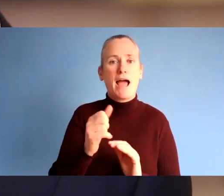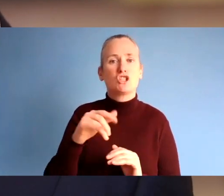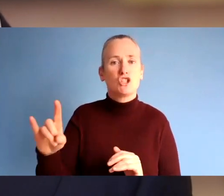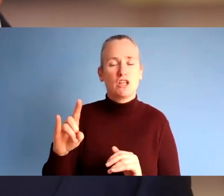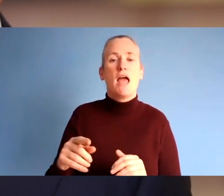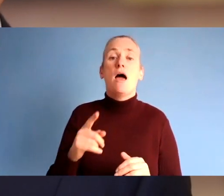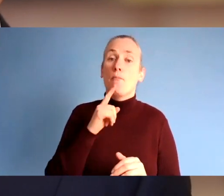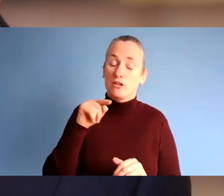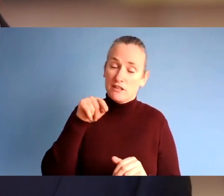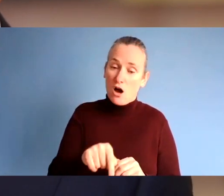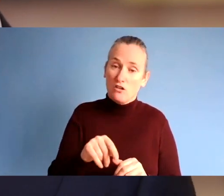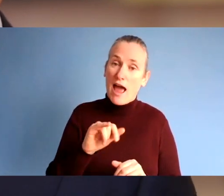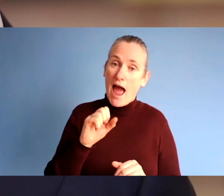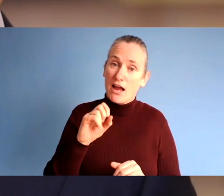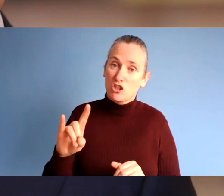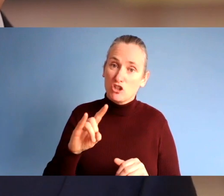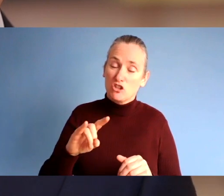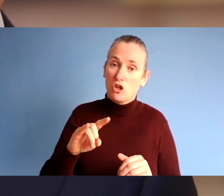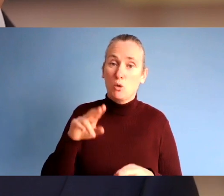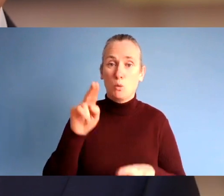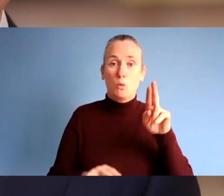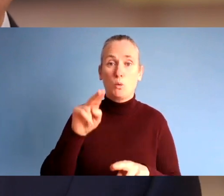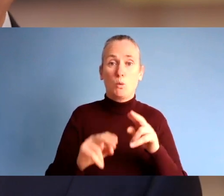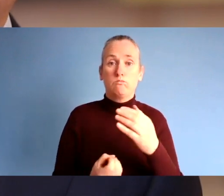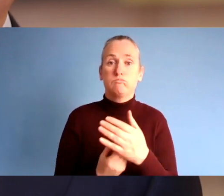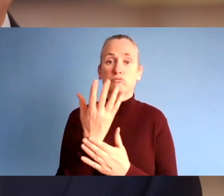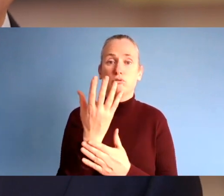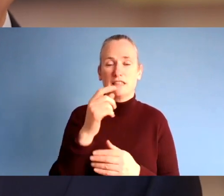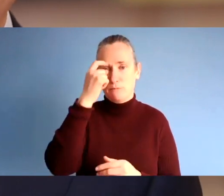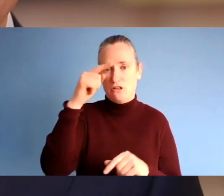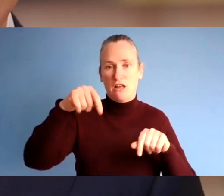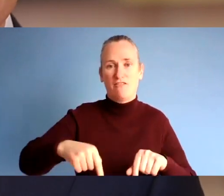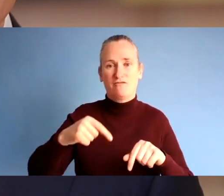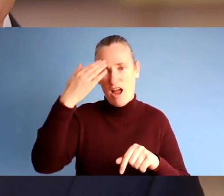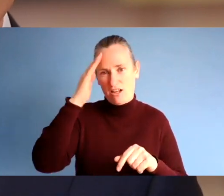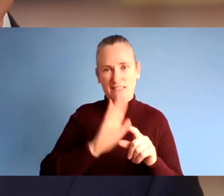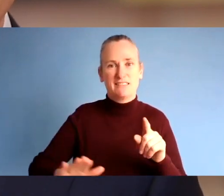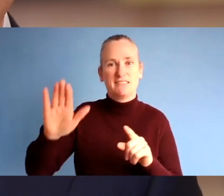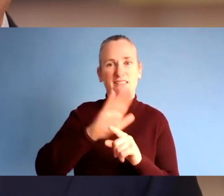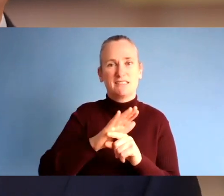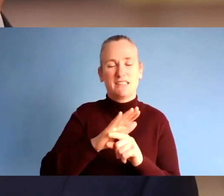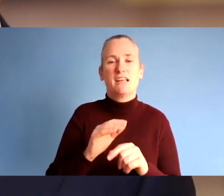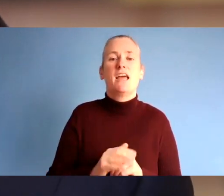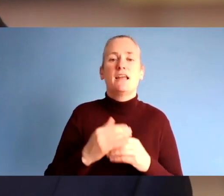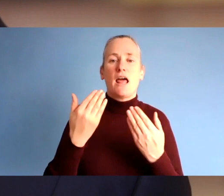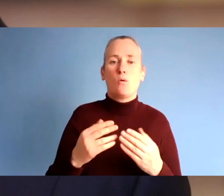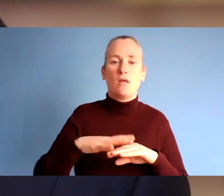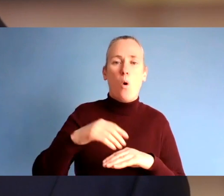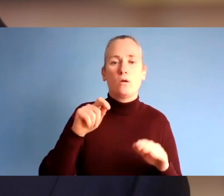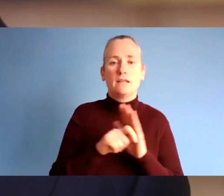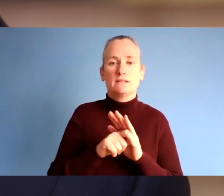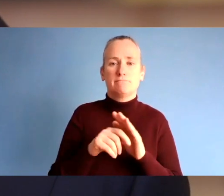yet, out of those ashes, there rose anew the spirit of this republic, now one of the oldest continuous democracies in the